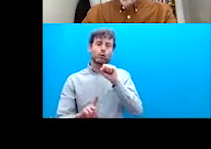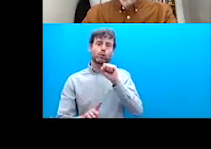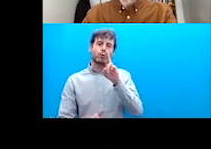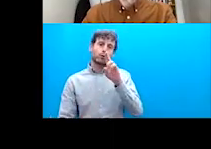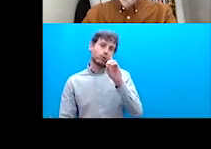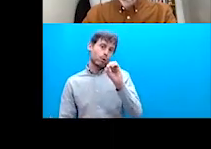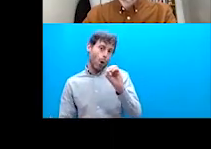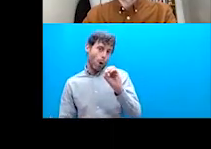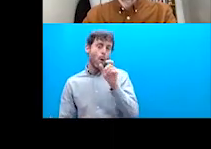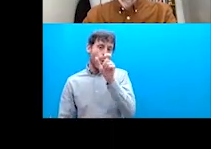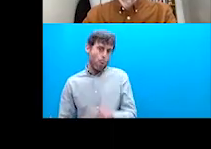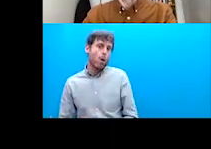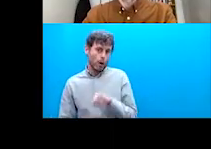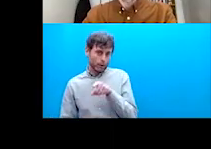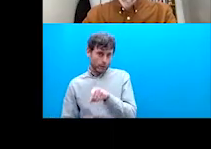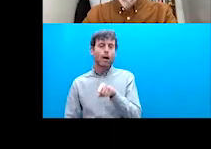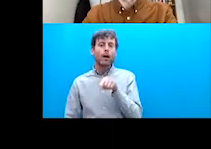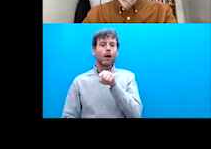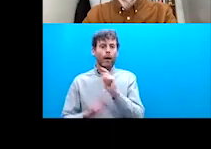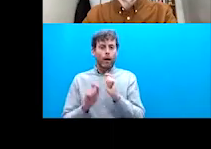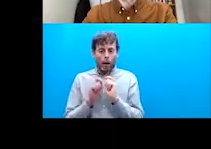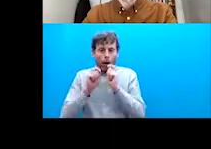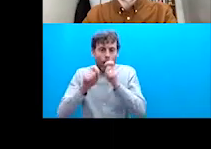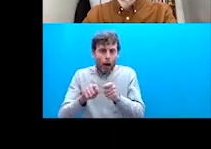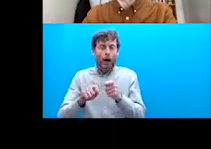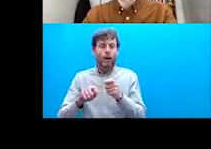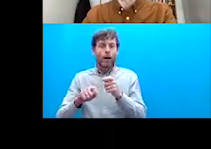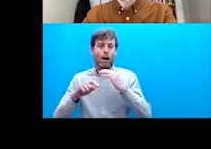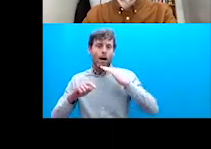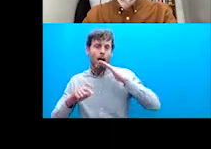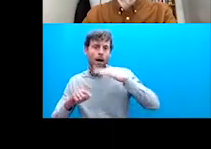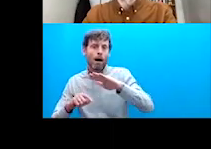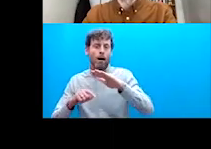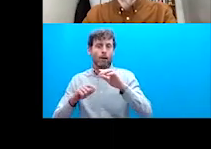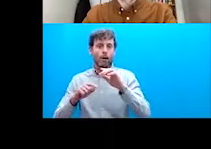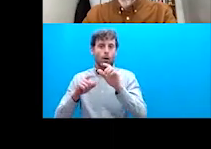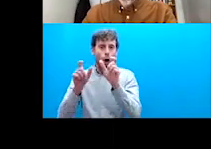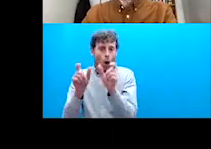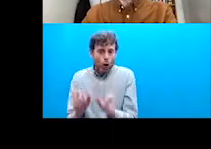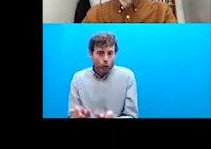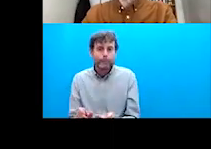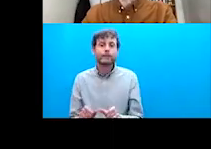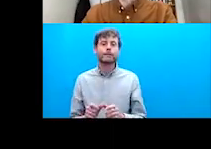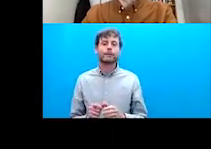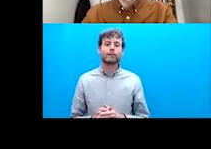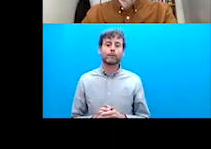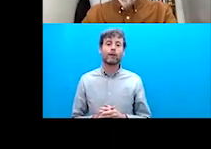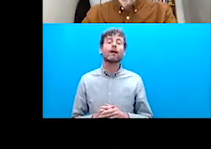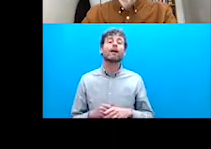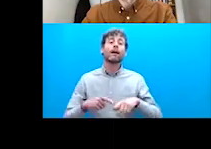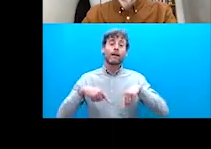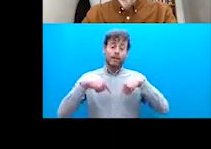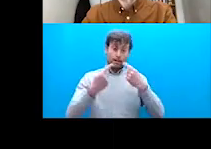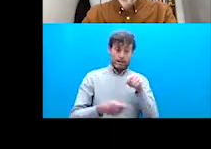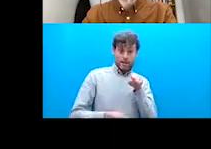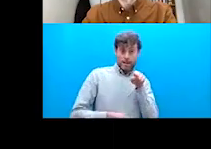So we included inflection and agreement between the pseudo adjective and the noun. And in the semantic